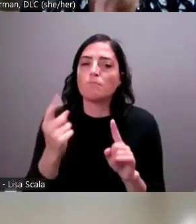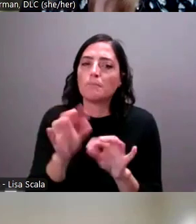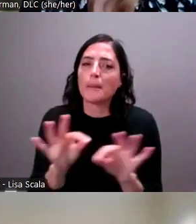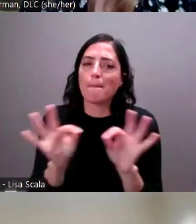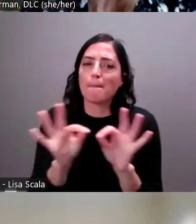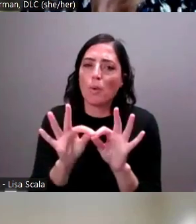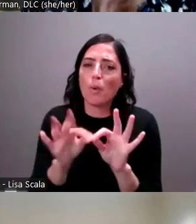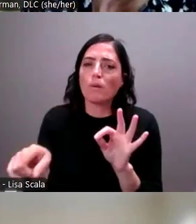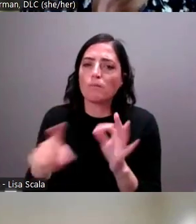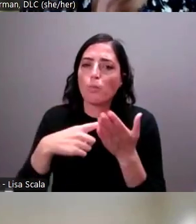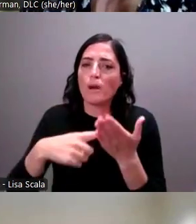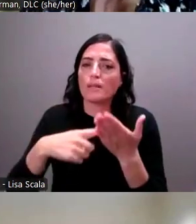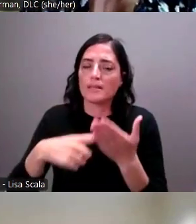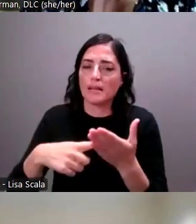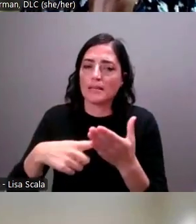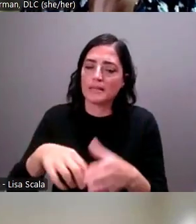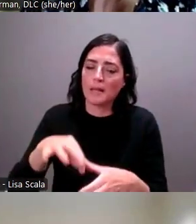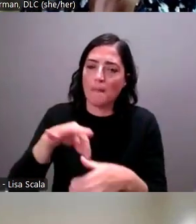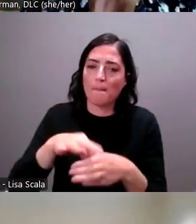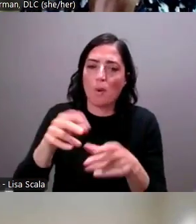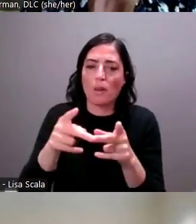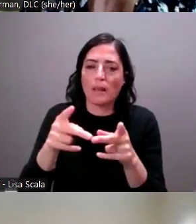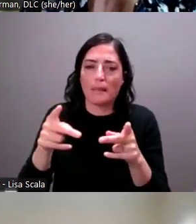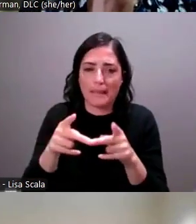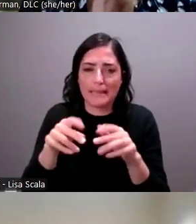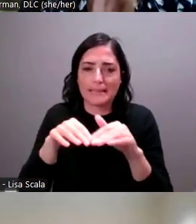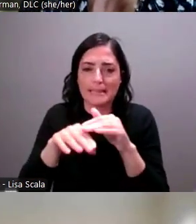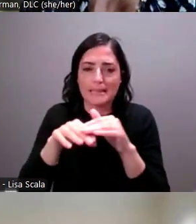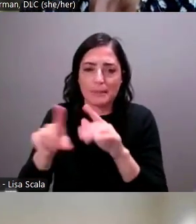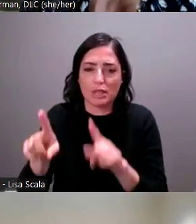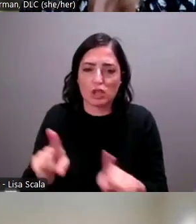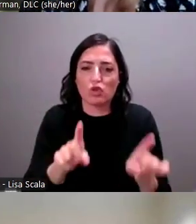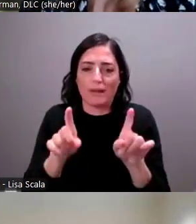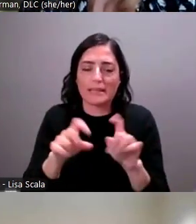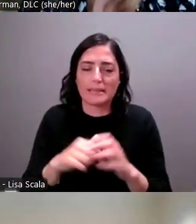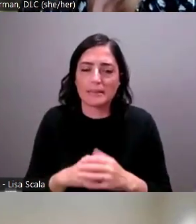we discuss polling place accessibility surveys and